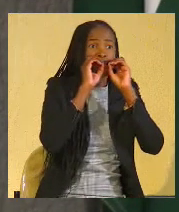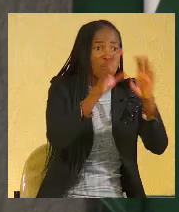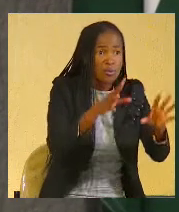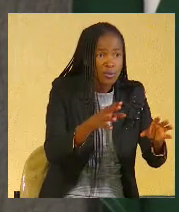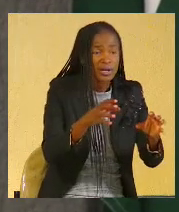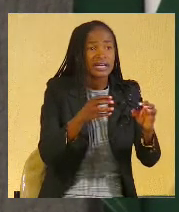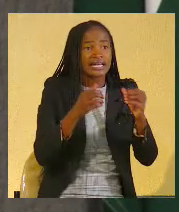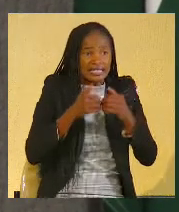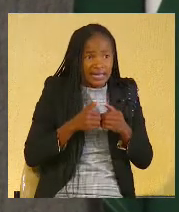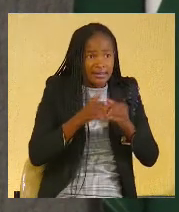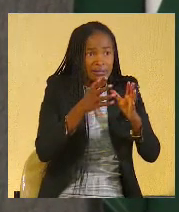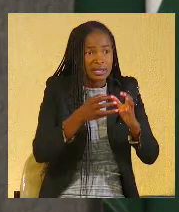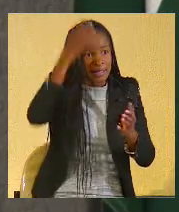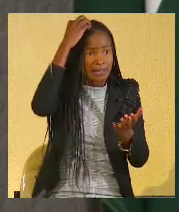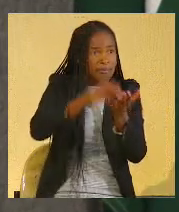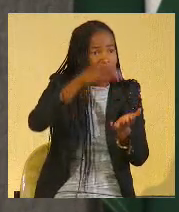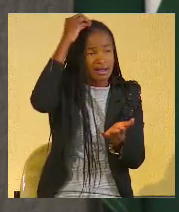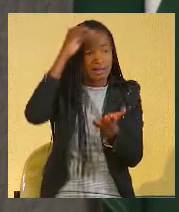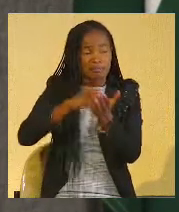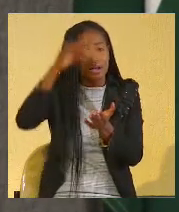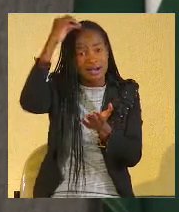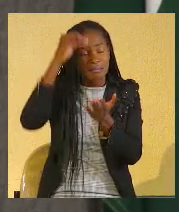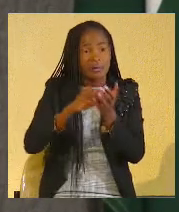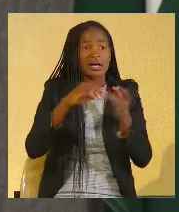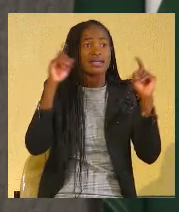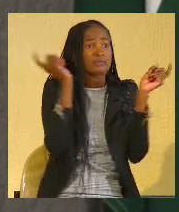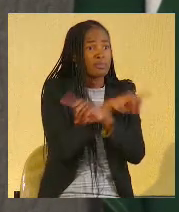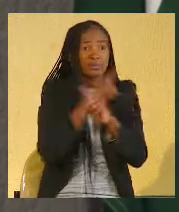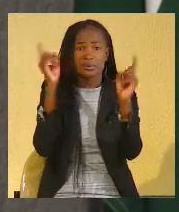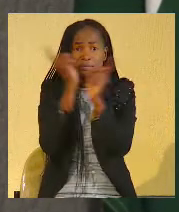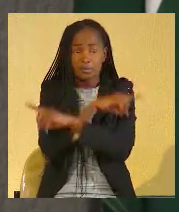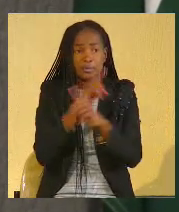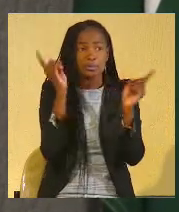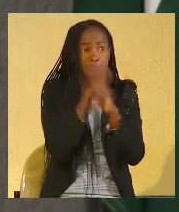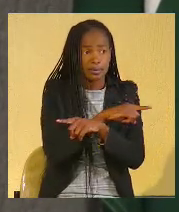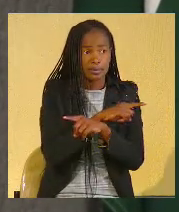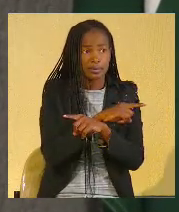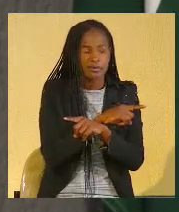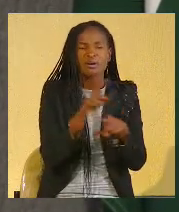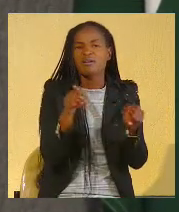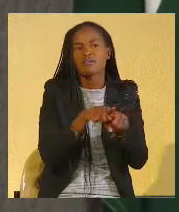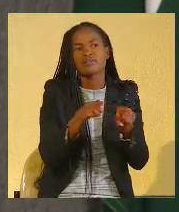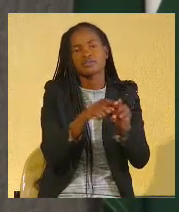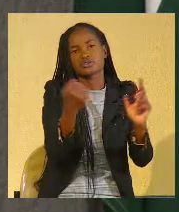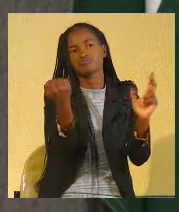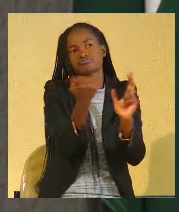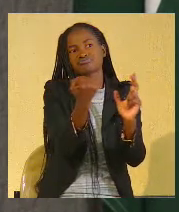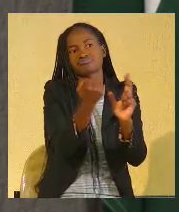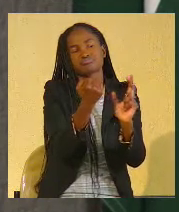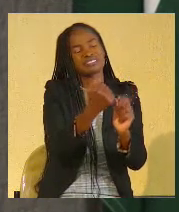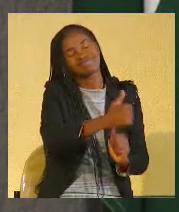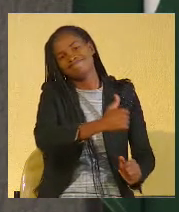create or disseminate fake news as far as COVID-19 is